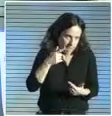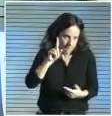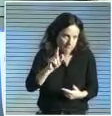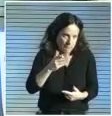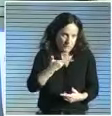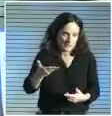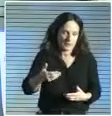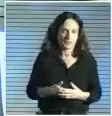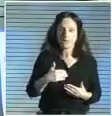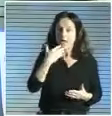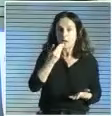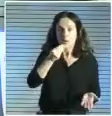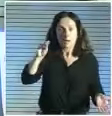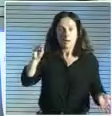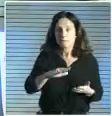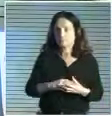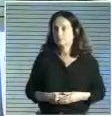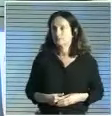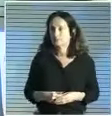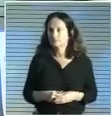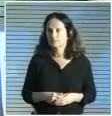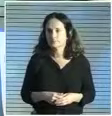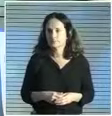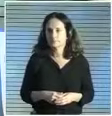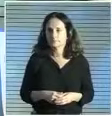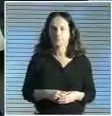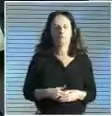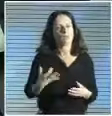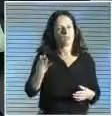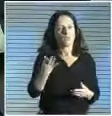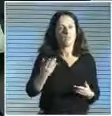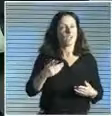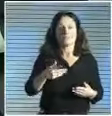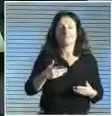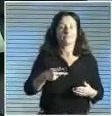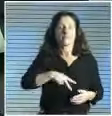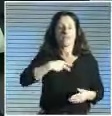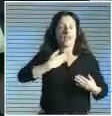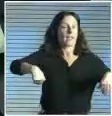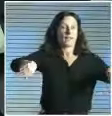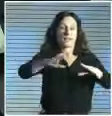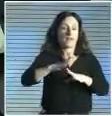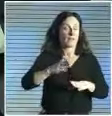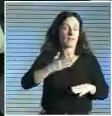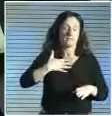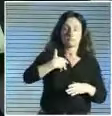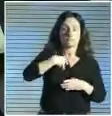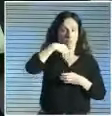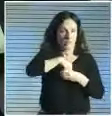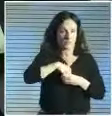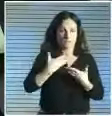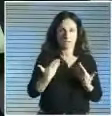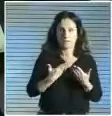Kind of general involvement, all verticals of all kind of operators in the